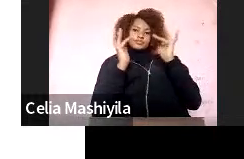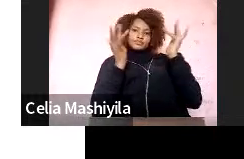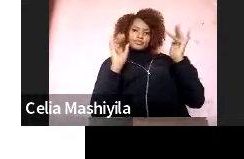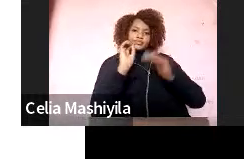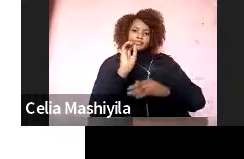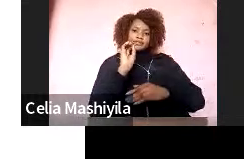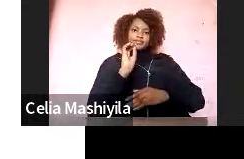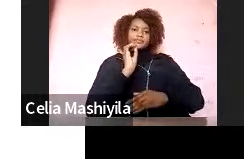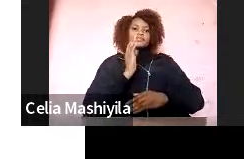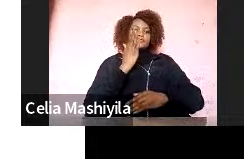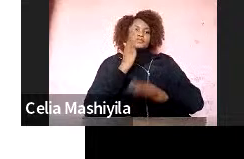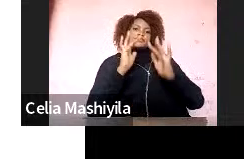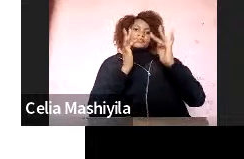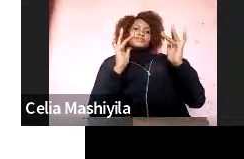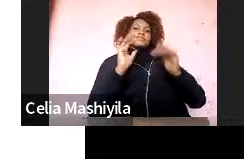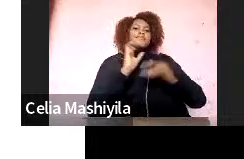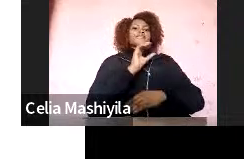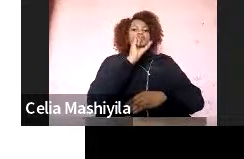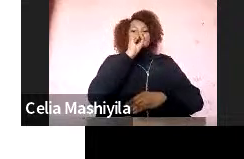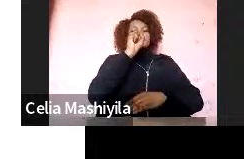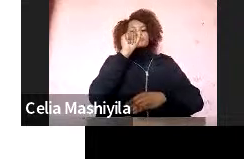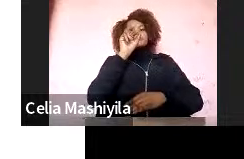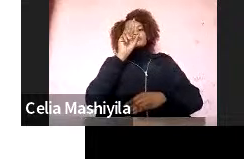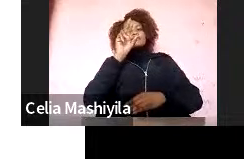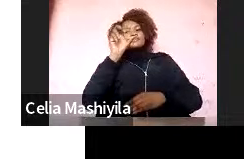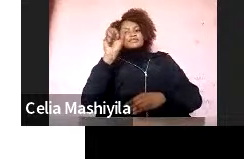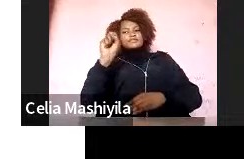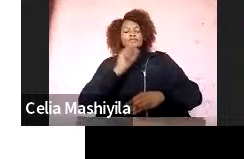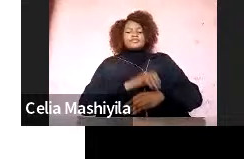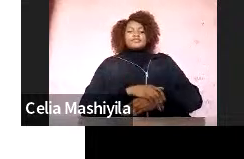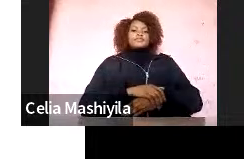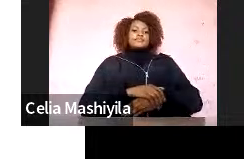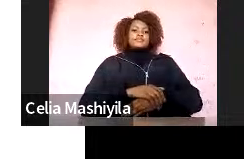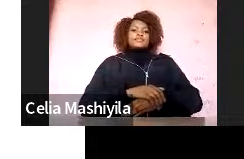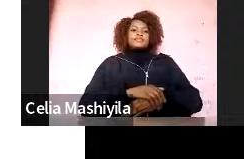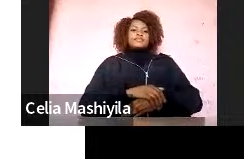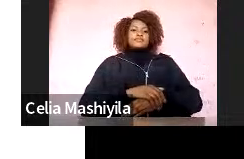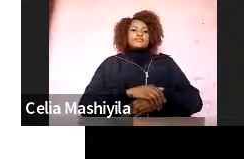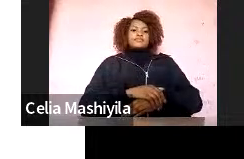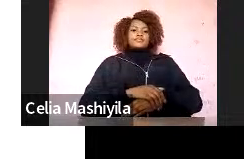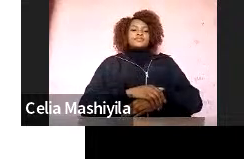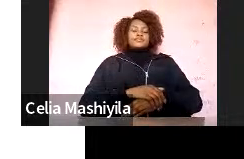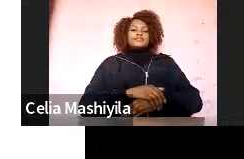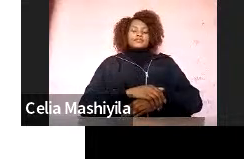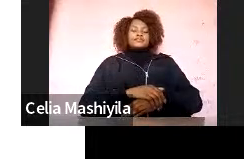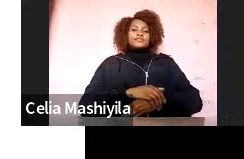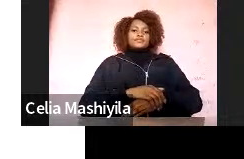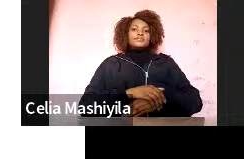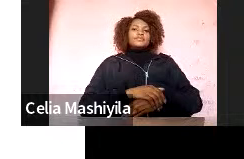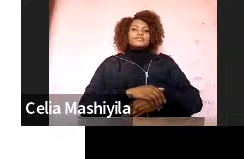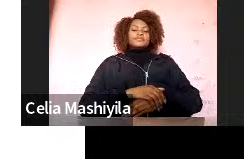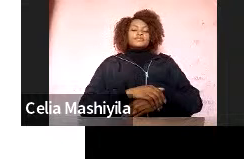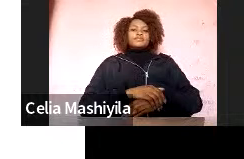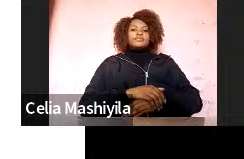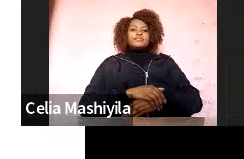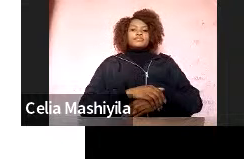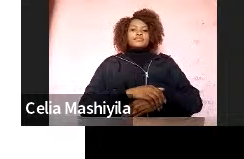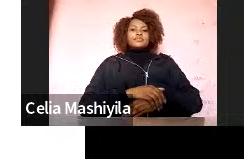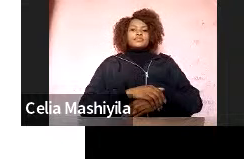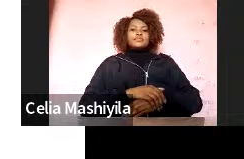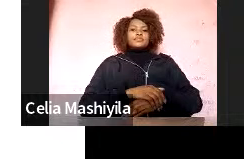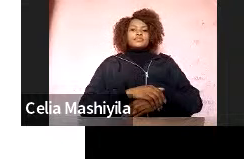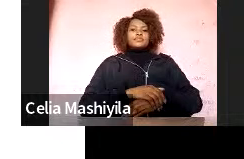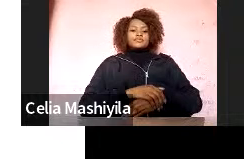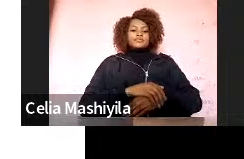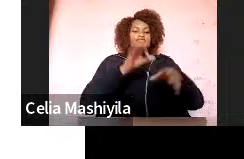like a repetition of what I've just said to emphasize the ADR processes, to say, then you have submitted your